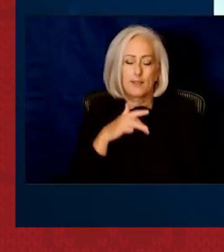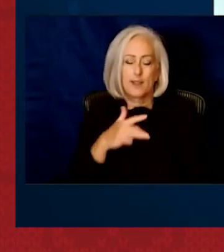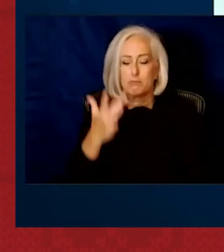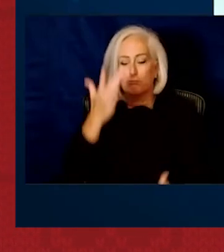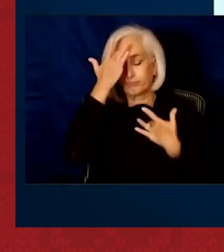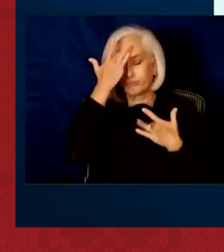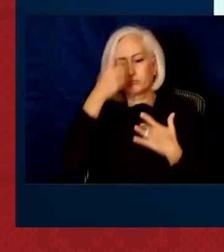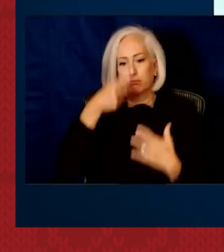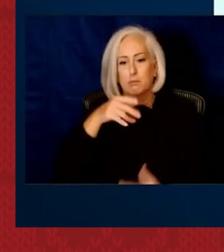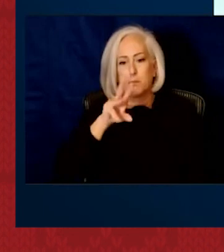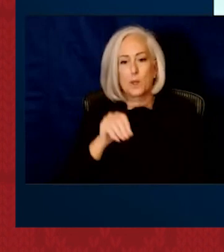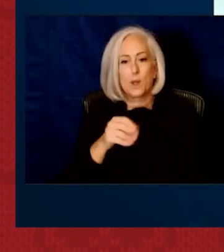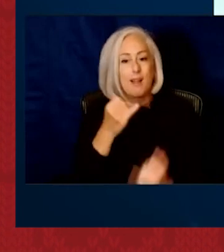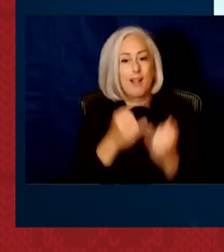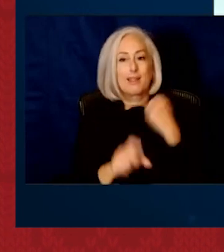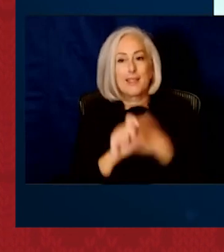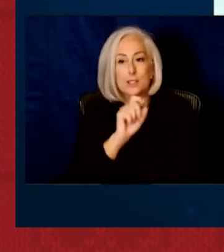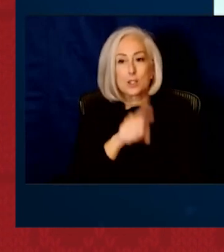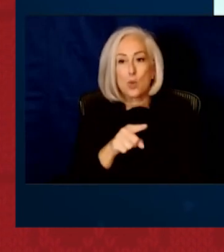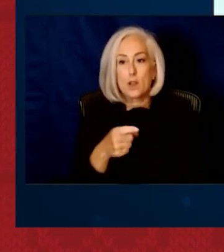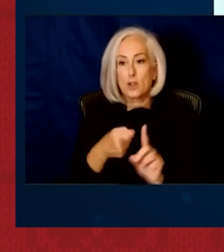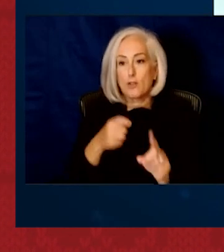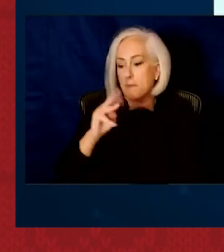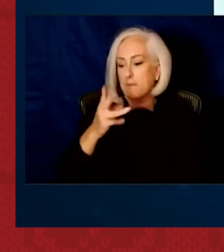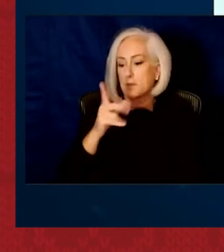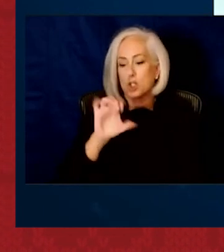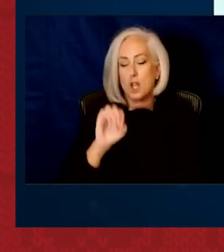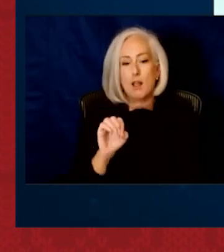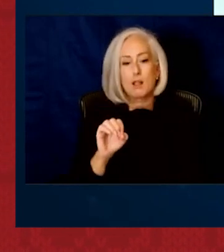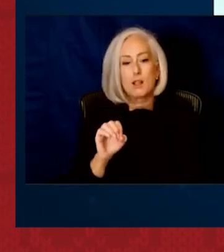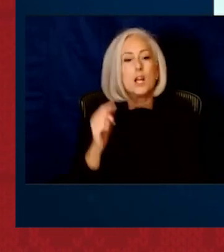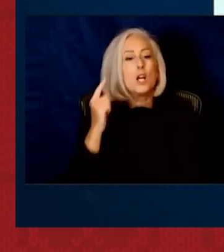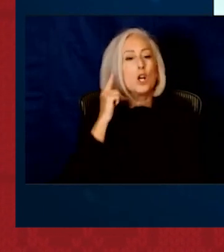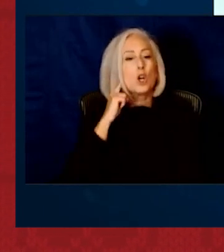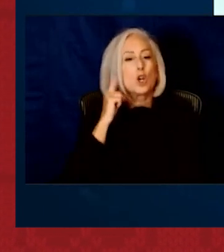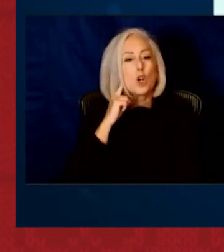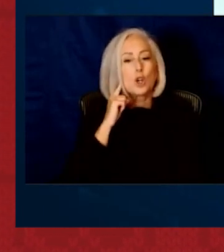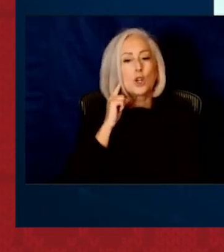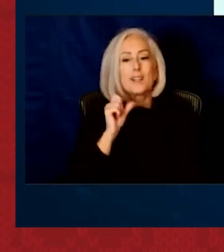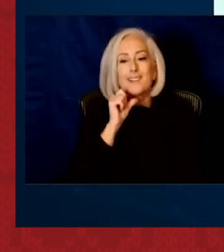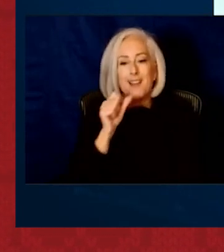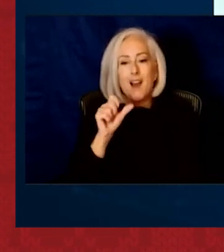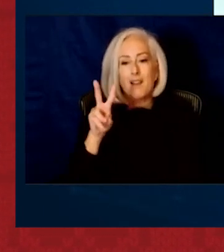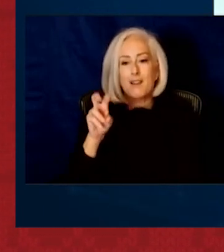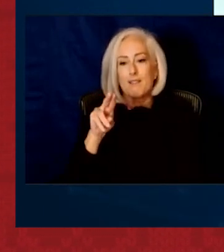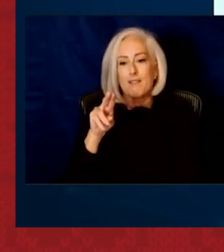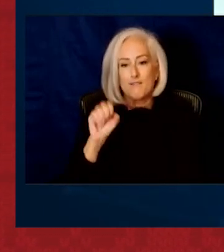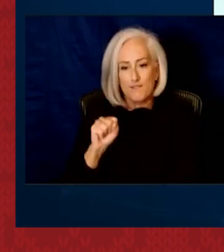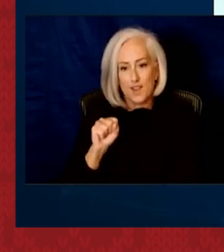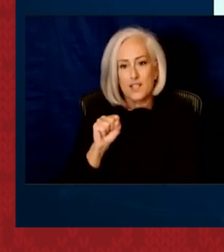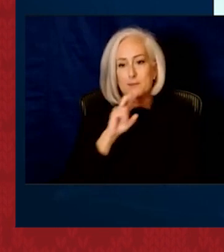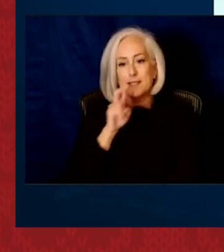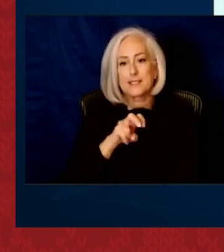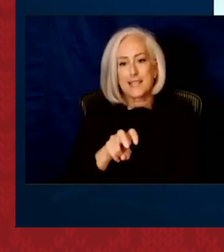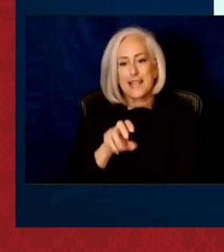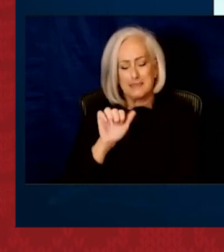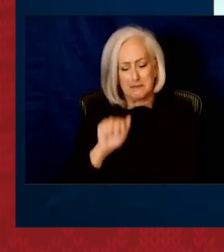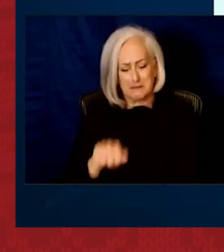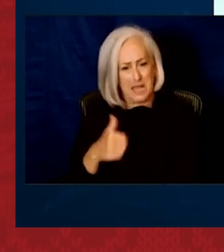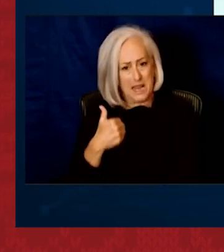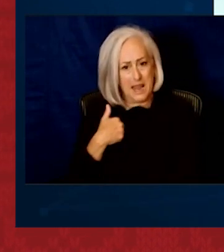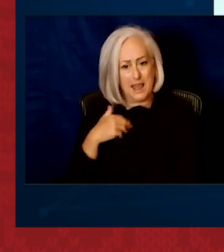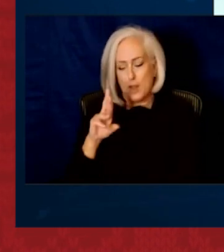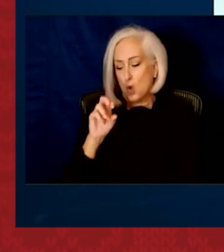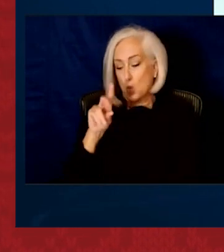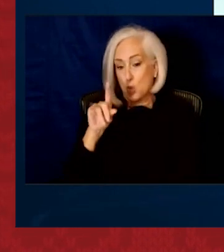last question is from Michelle. She says that she's heard that even non-venomous snakes can carry diseases like rabies. Is that true, and how common if